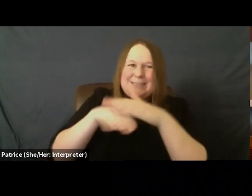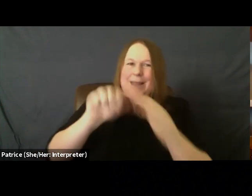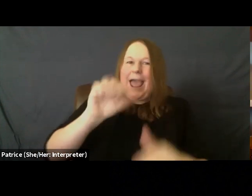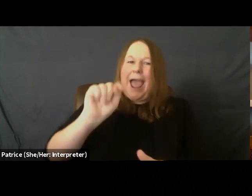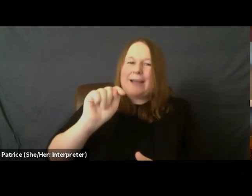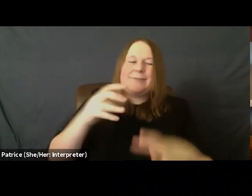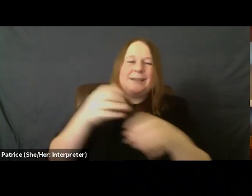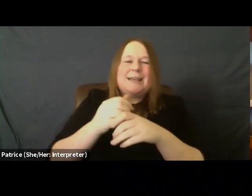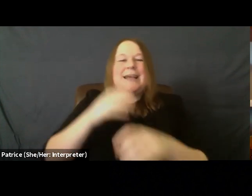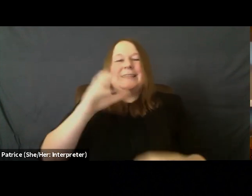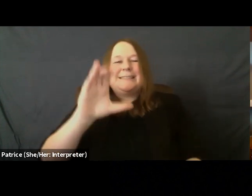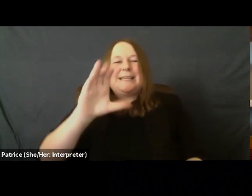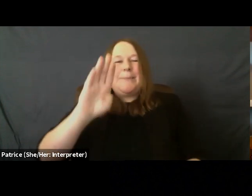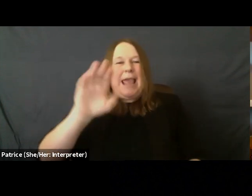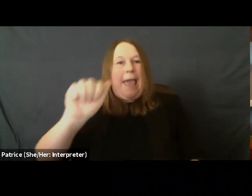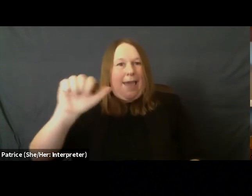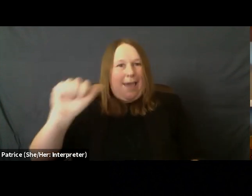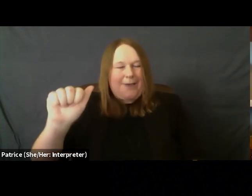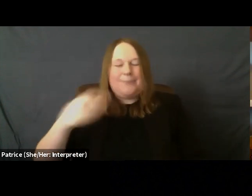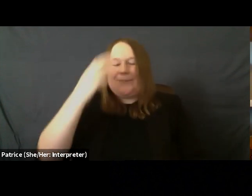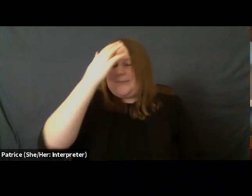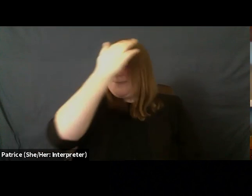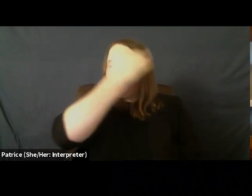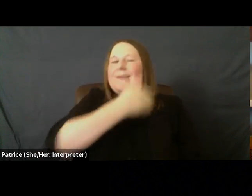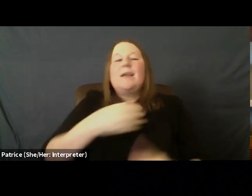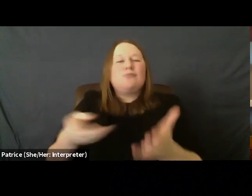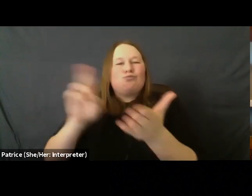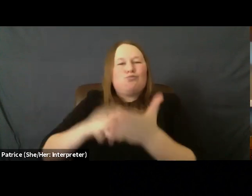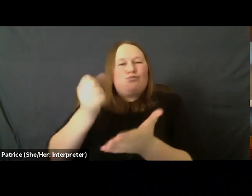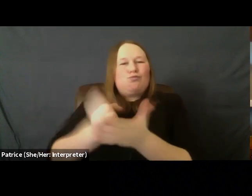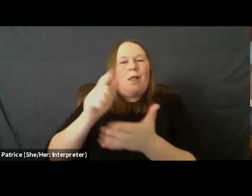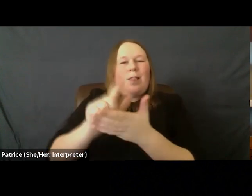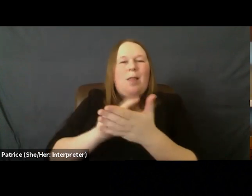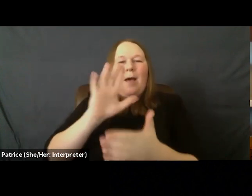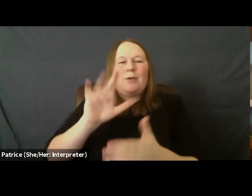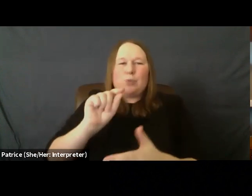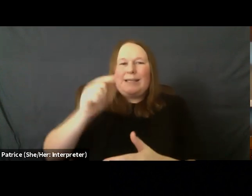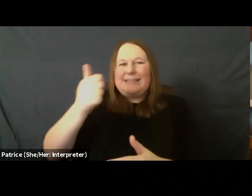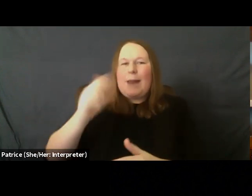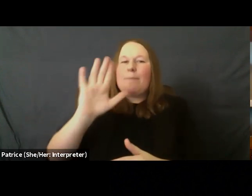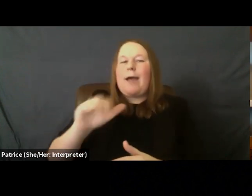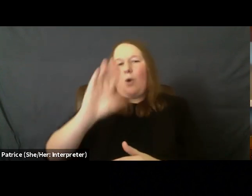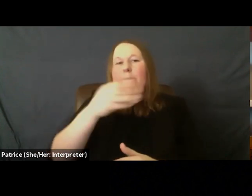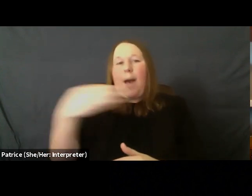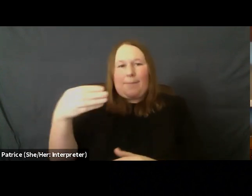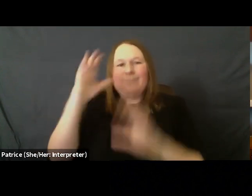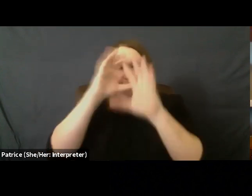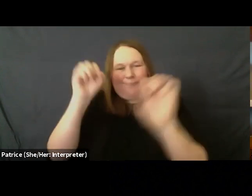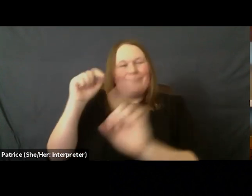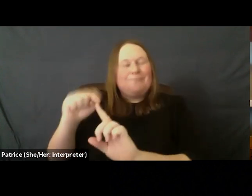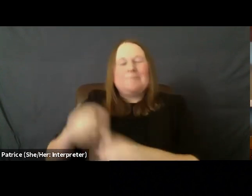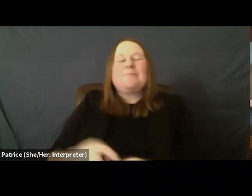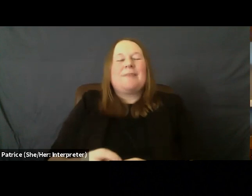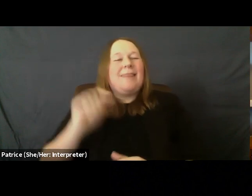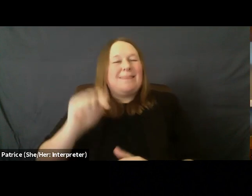or CVAA, and signed into law by 2010 by President Barack Obama. Now, this legislation, which